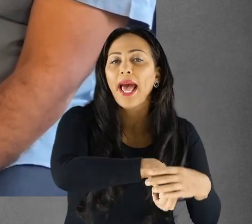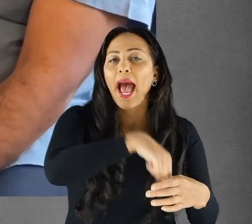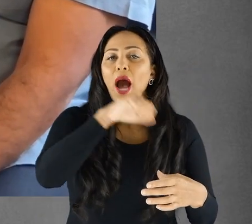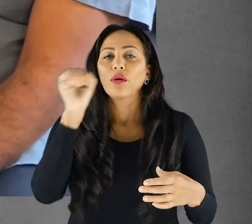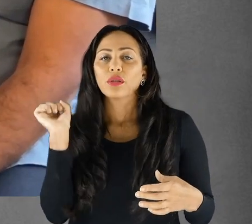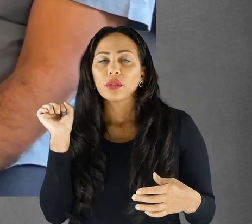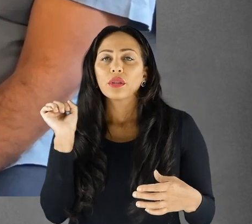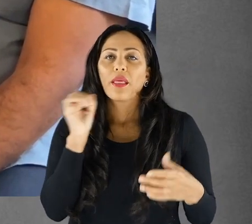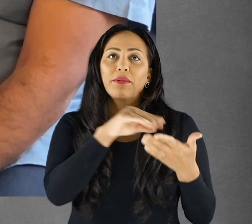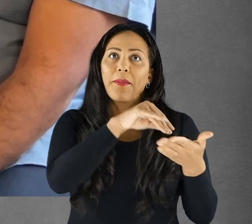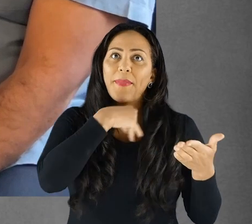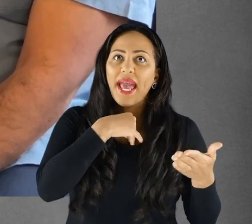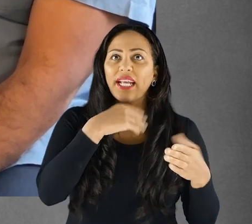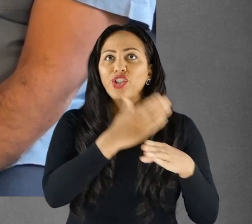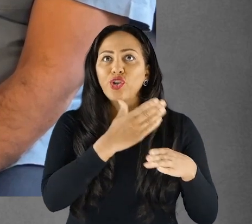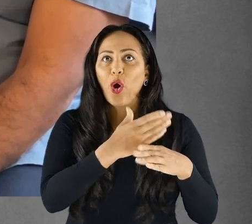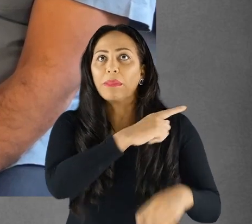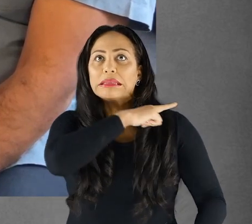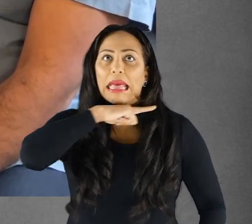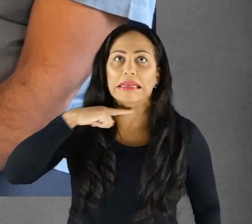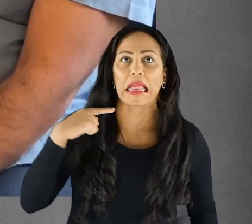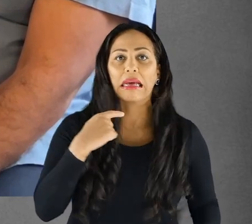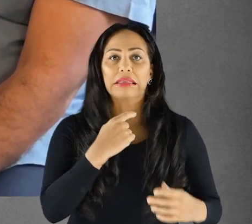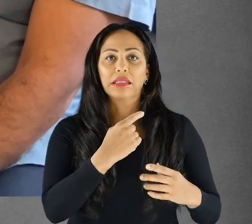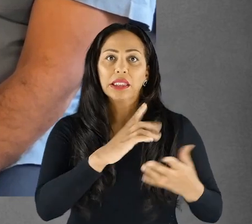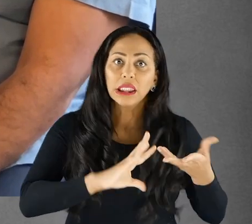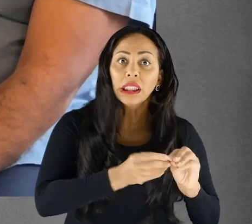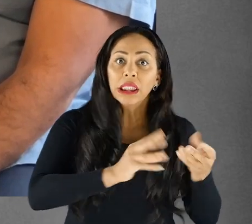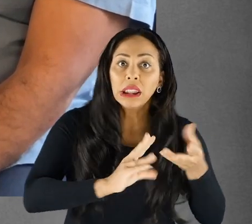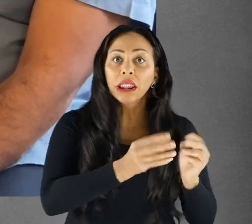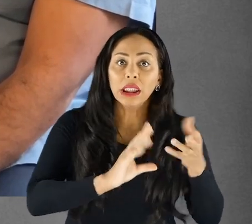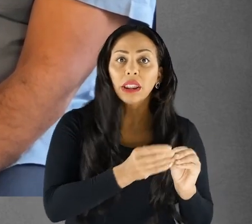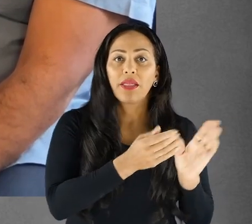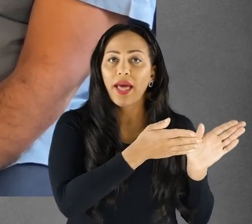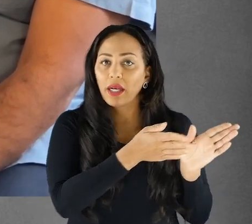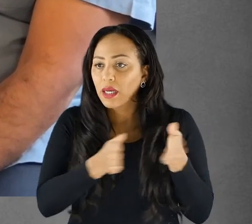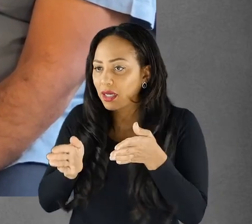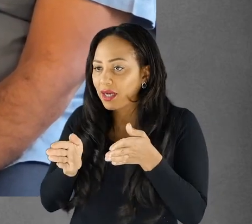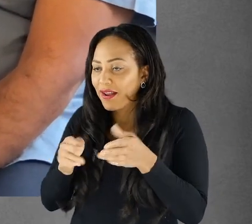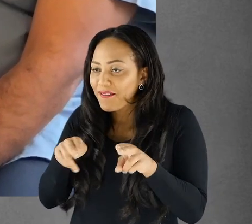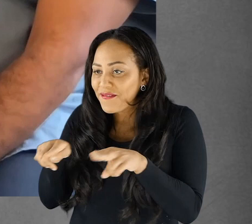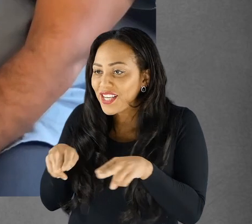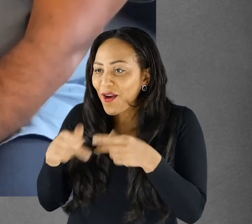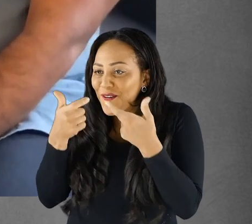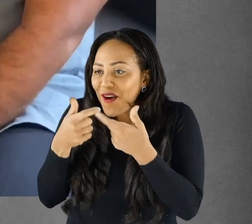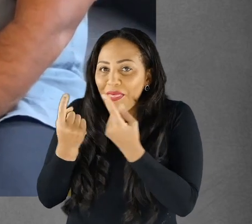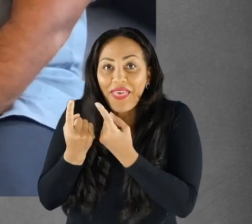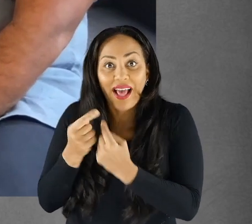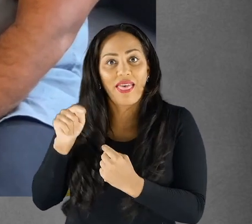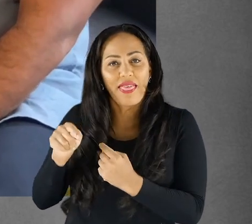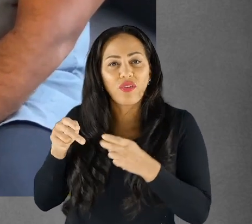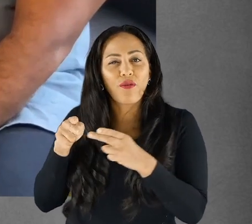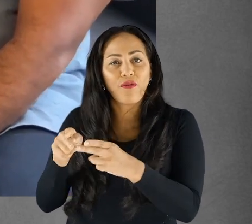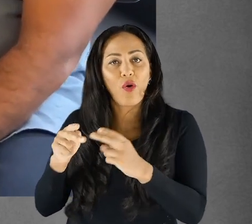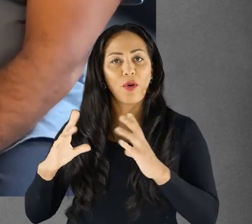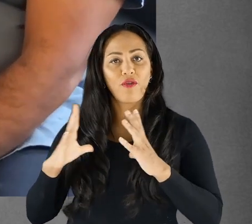way of allowing the mind to come out of the auditory, and even just the fact that this was a paid job with a deadline, and go into this just